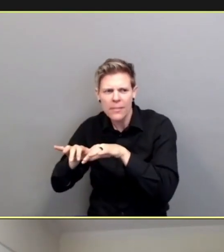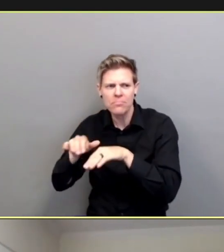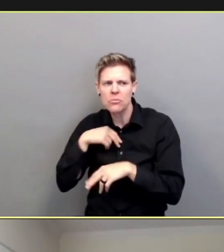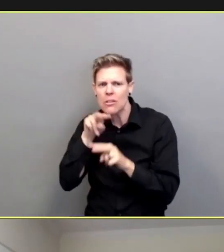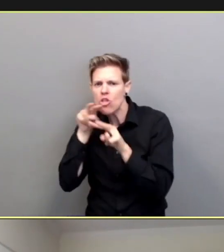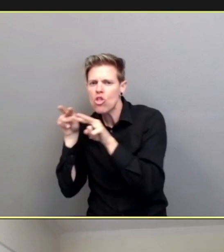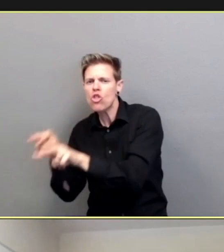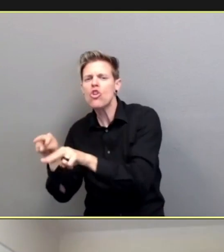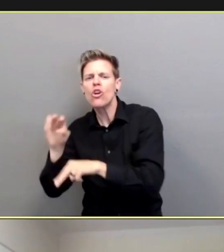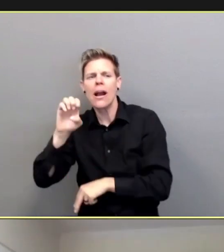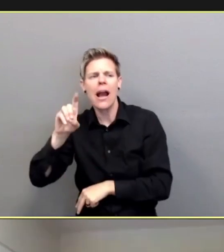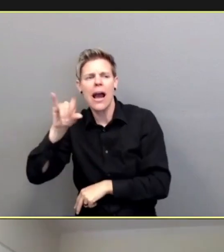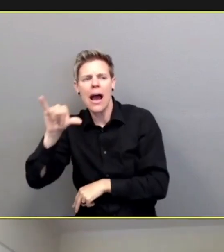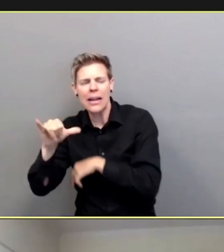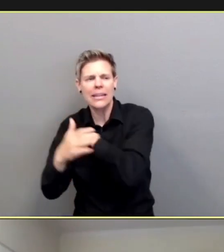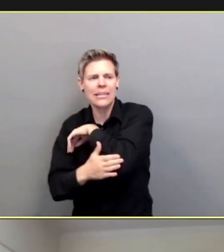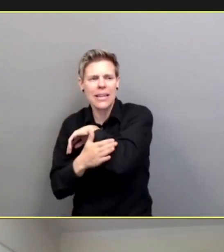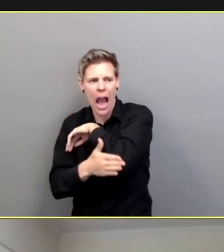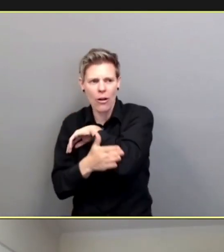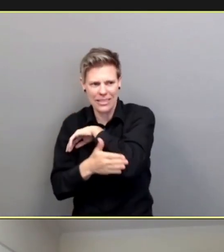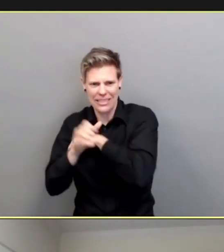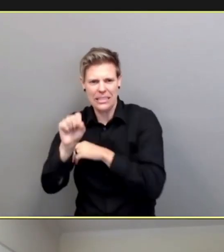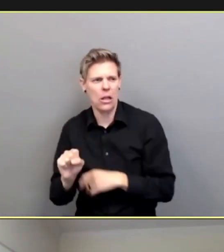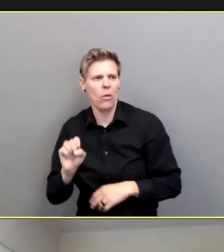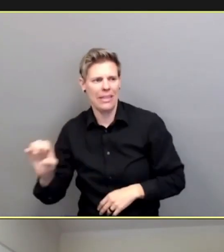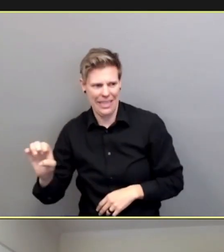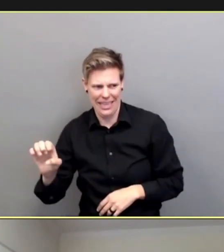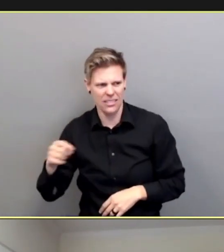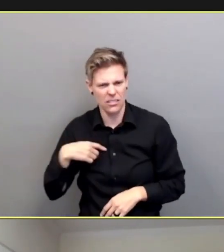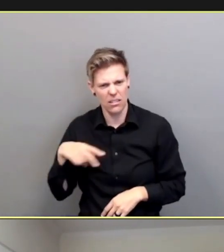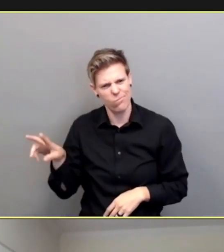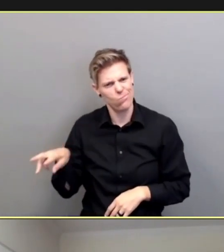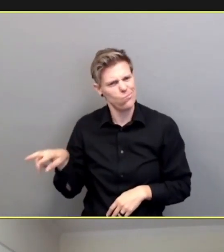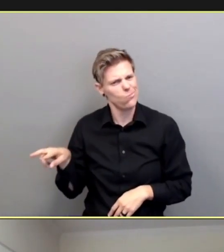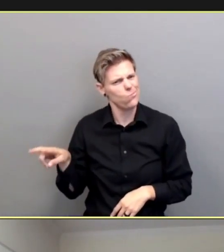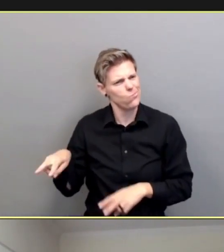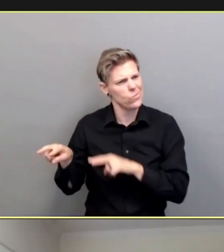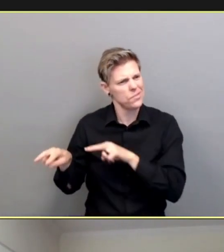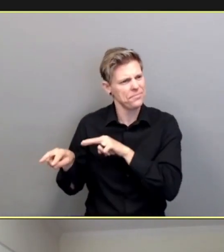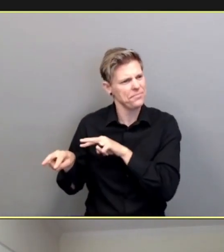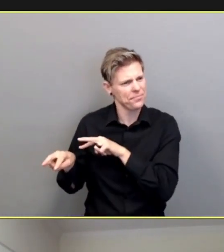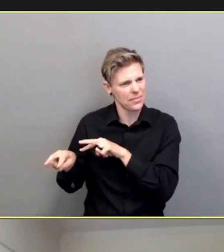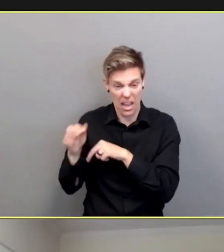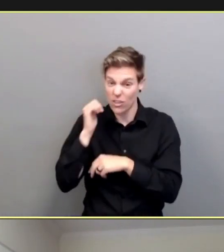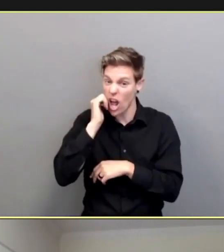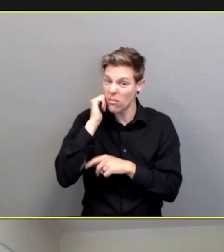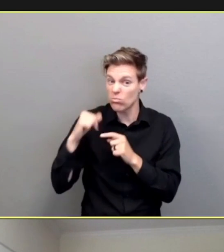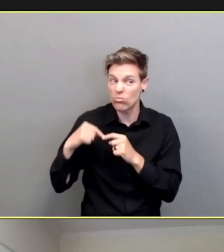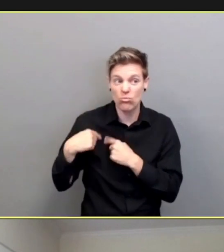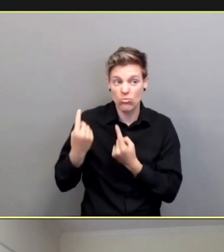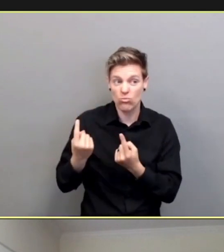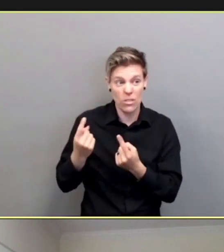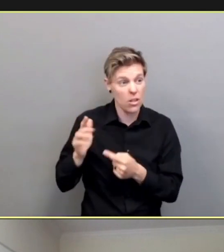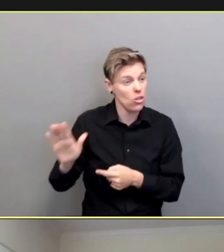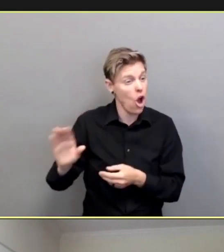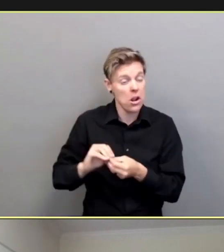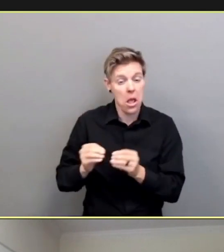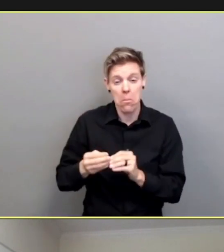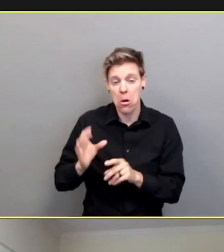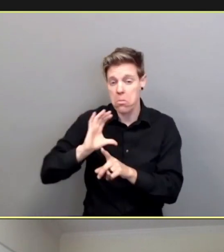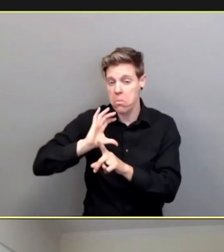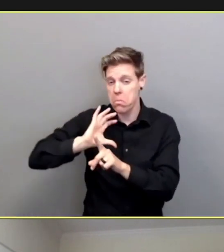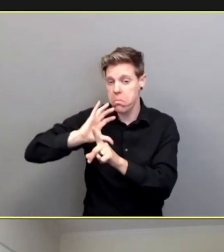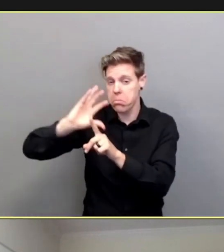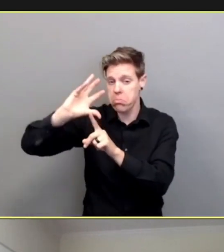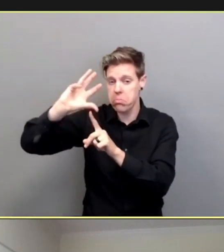Epi report, and those numbers have been significantly high, particularly if you divide them by the